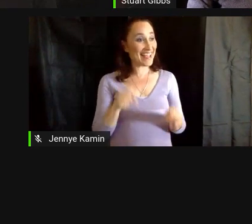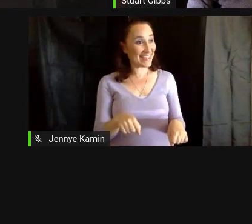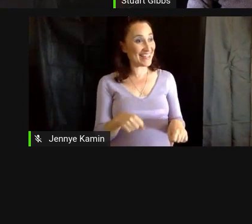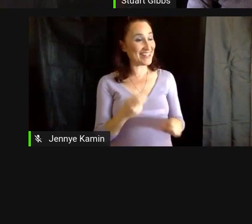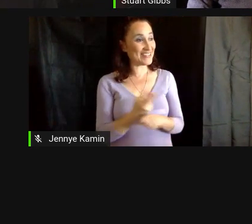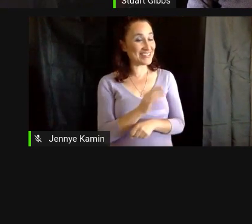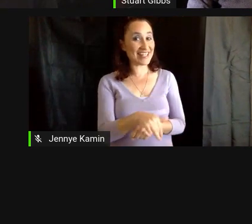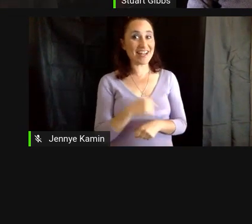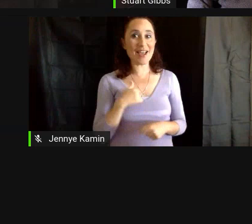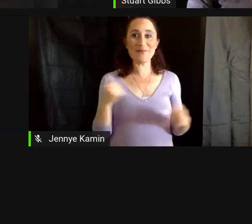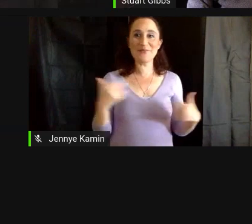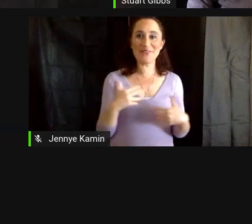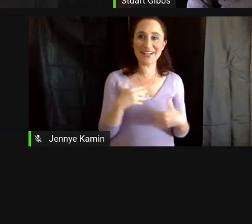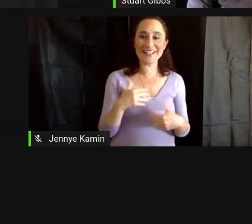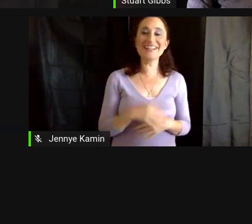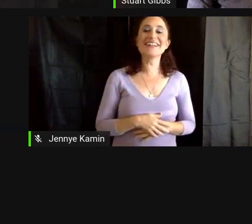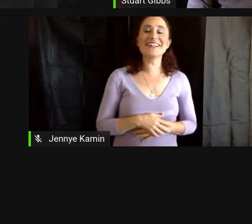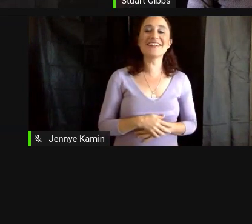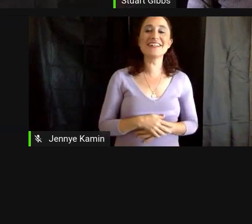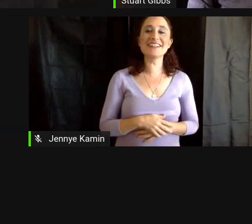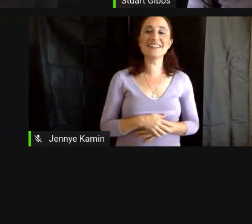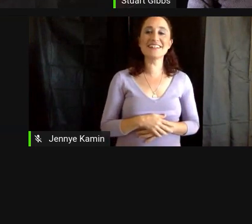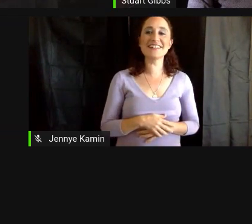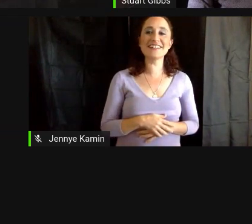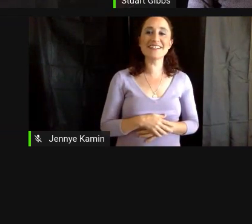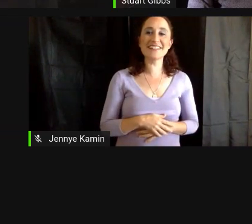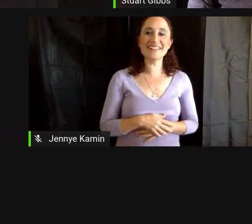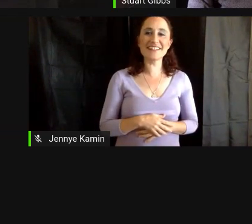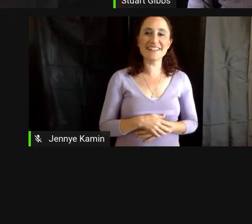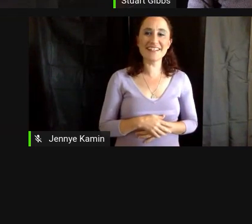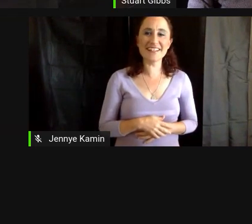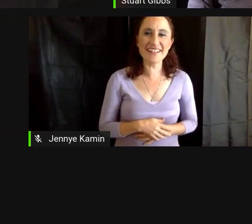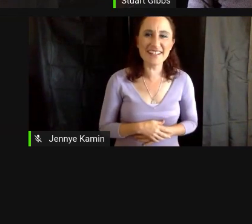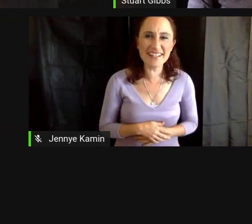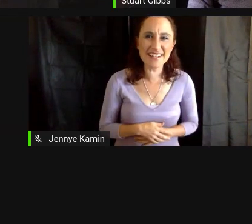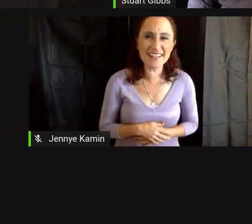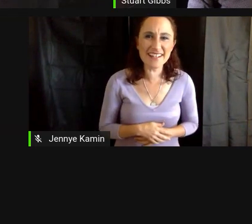I'm afraid now. Okay, ready? Yes.